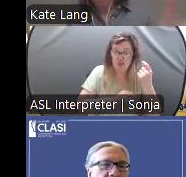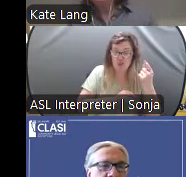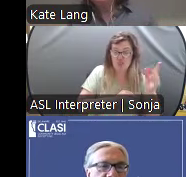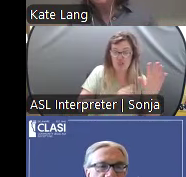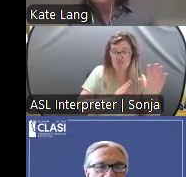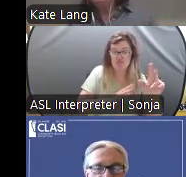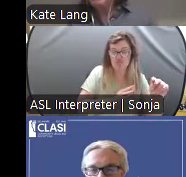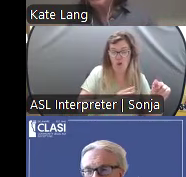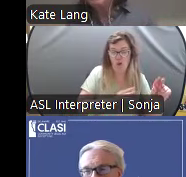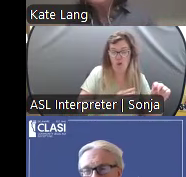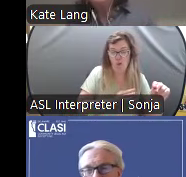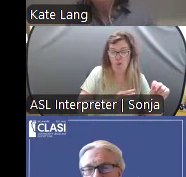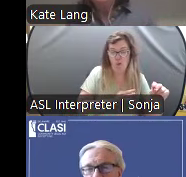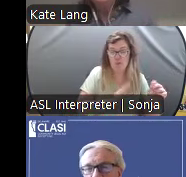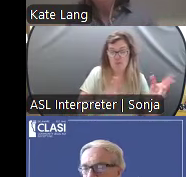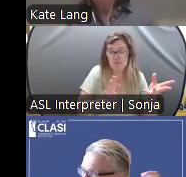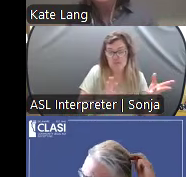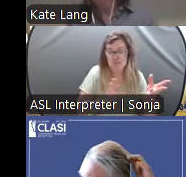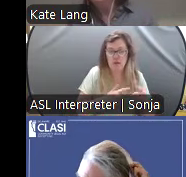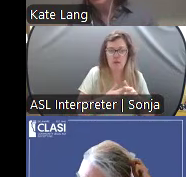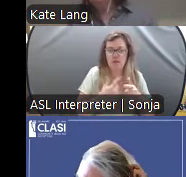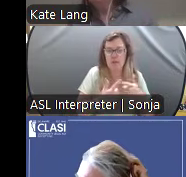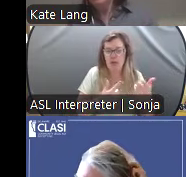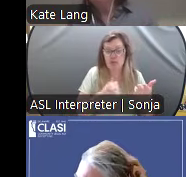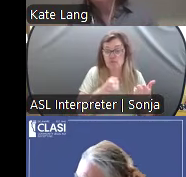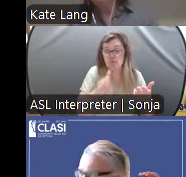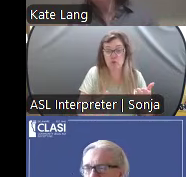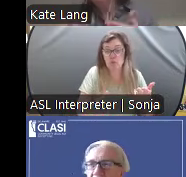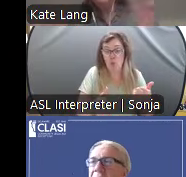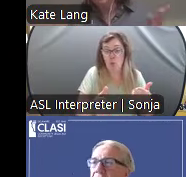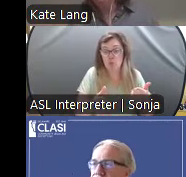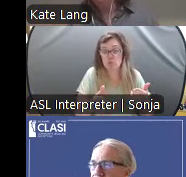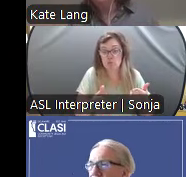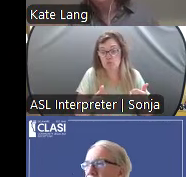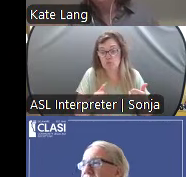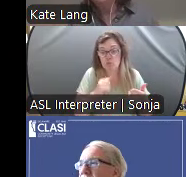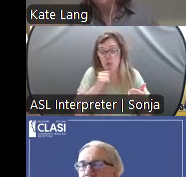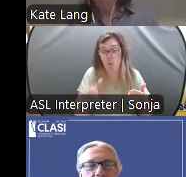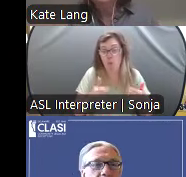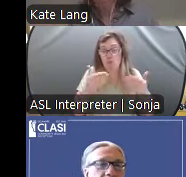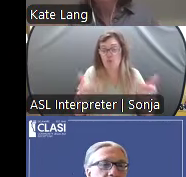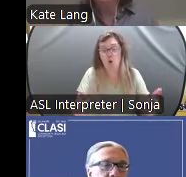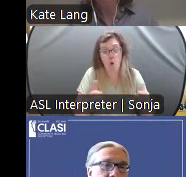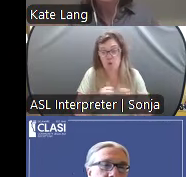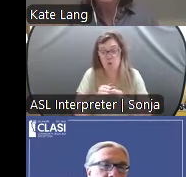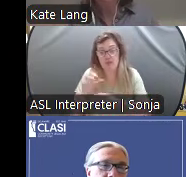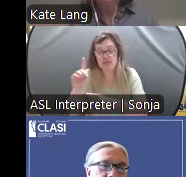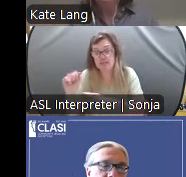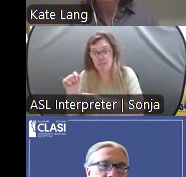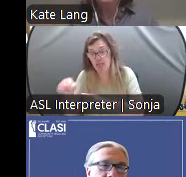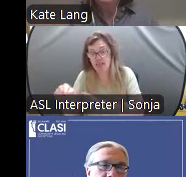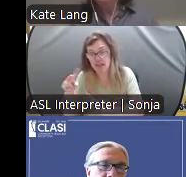means, and you check off no, then you will not have, they will not move forward with an application for